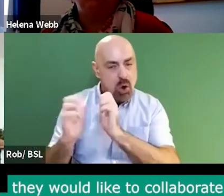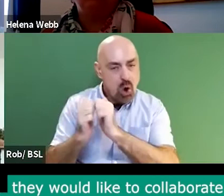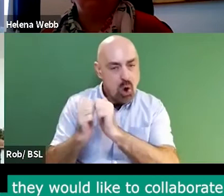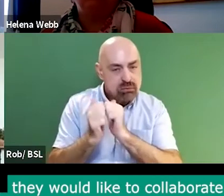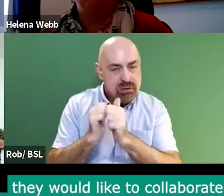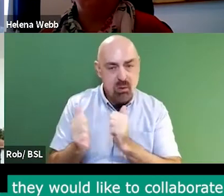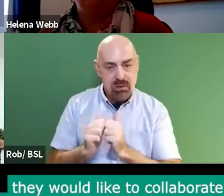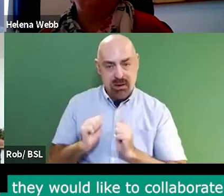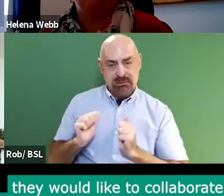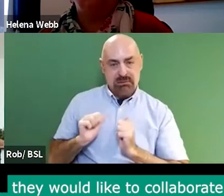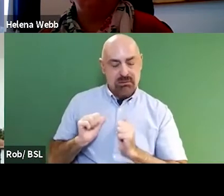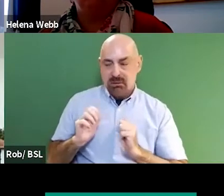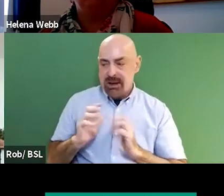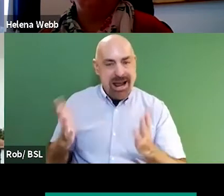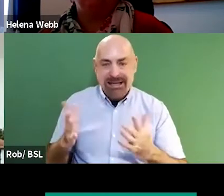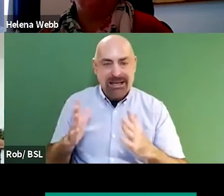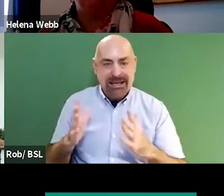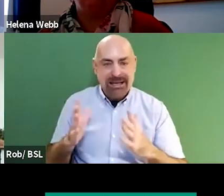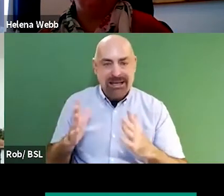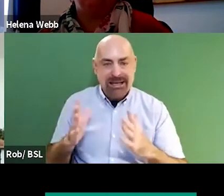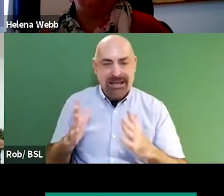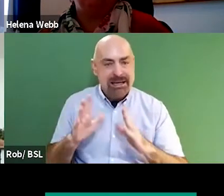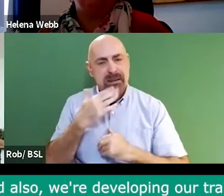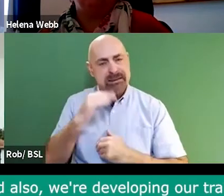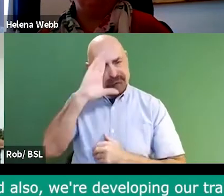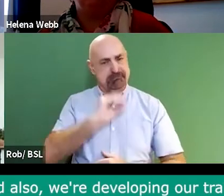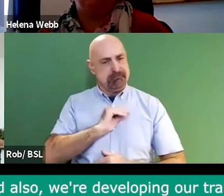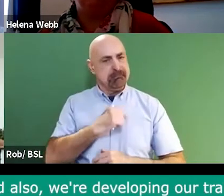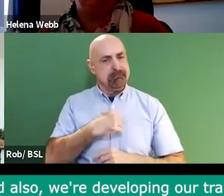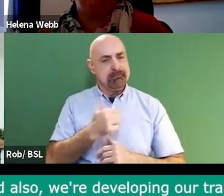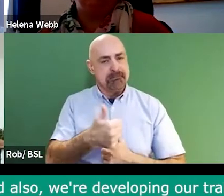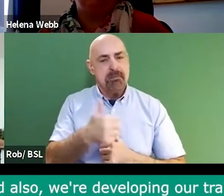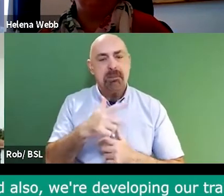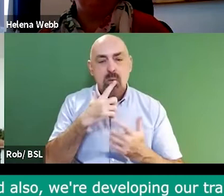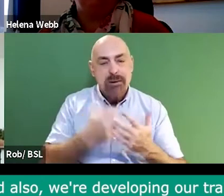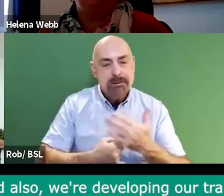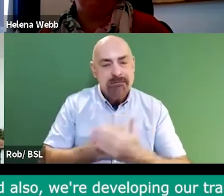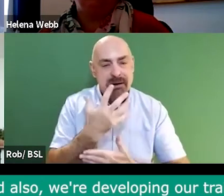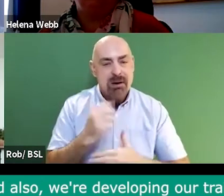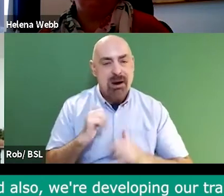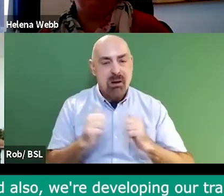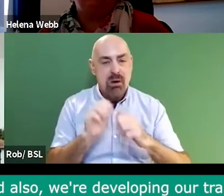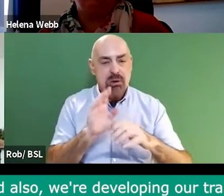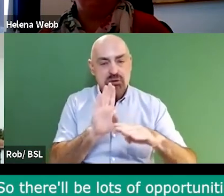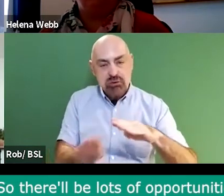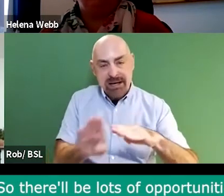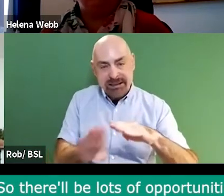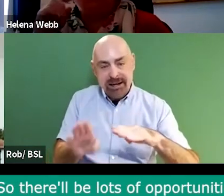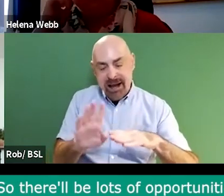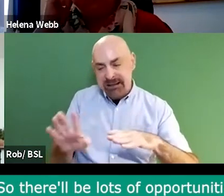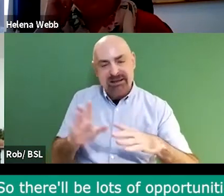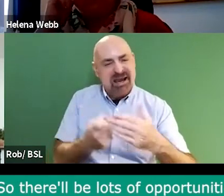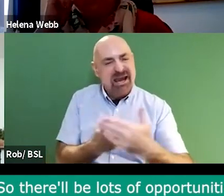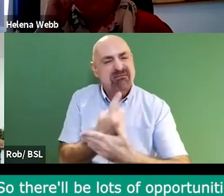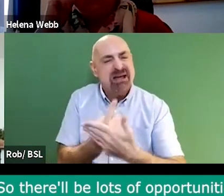on about any modules, then please let us know. And also we're developing our training and events as well. So there'll be